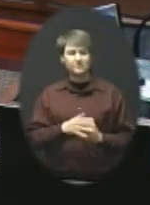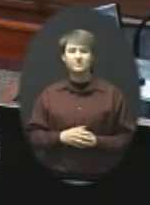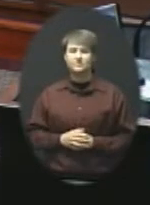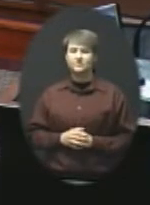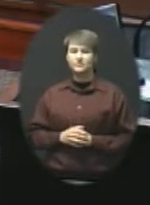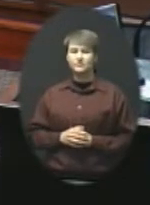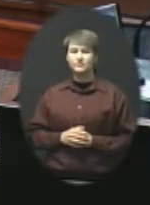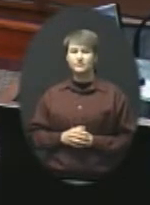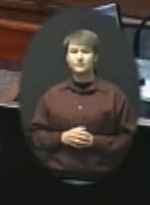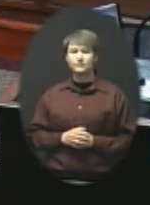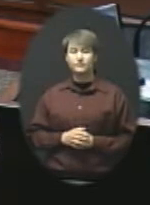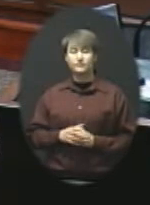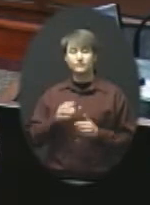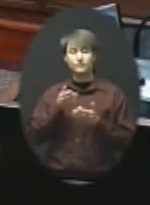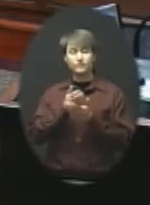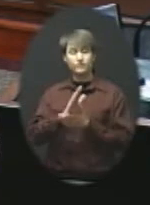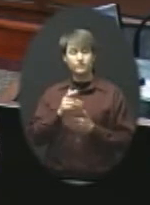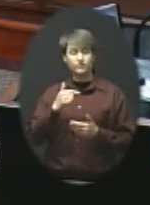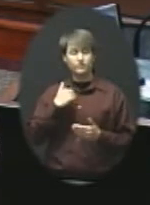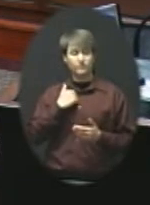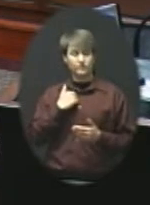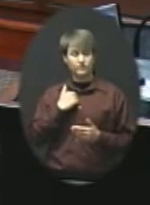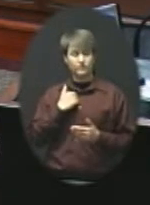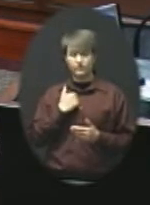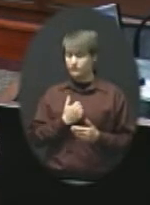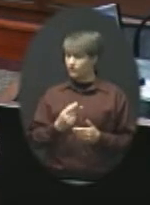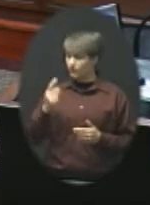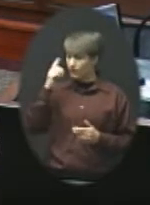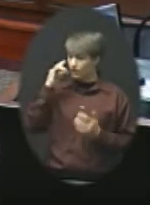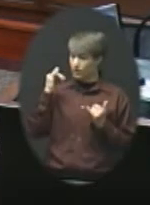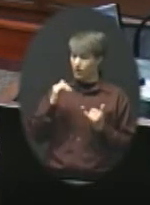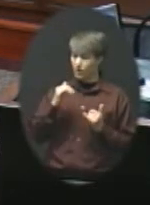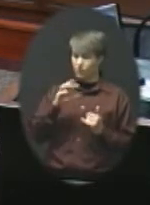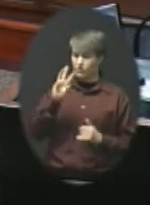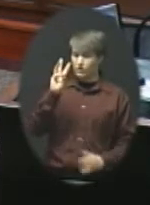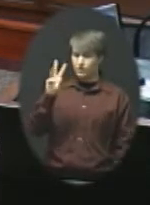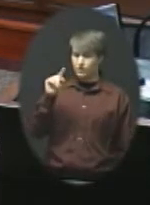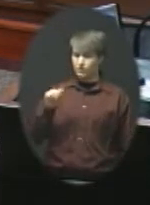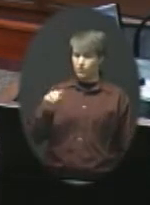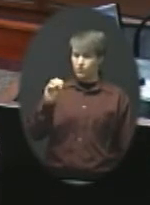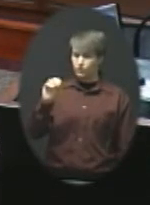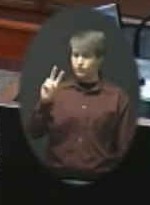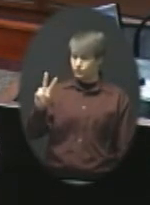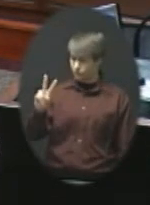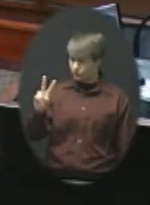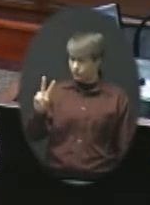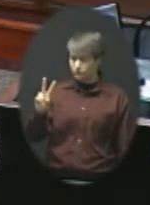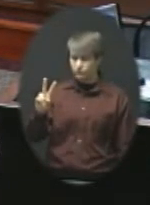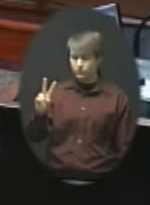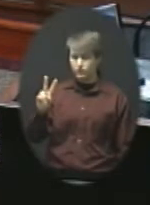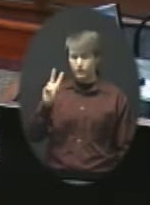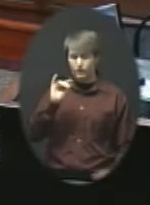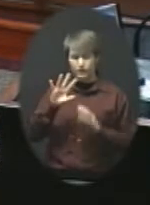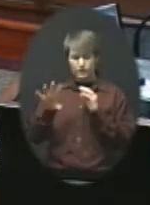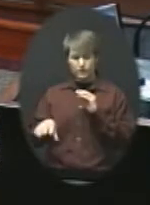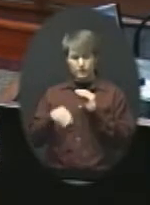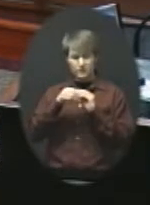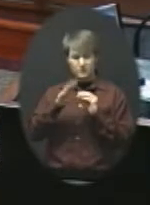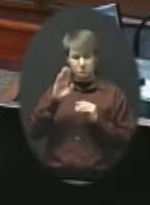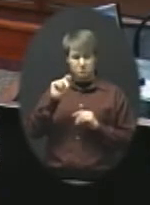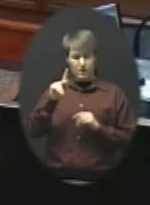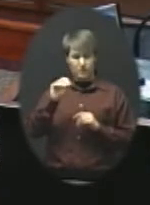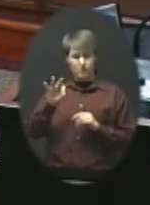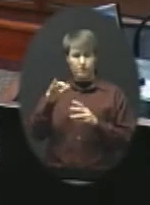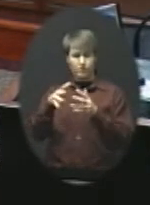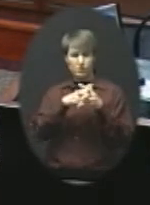All right. I believe we are at item 6.02, which is the addition of Bank of America